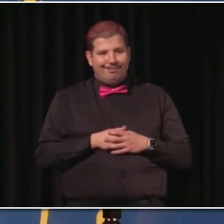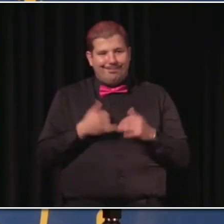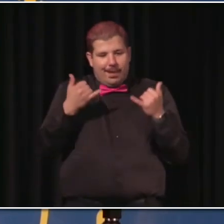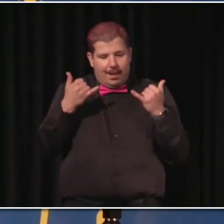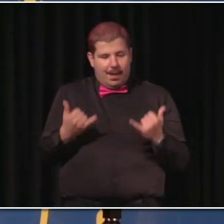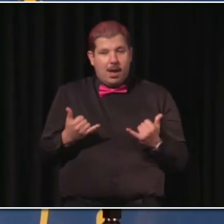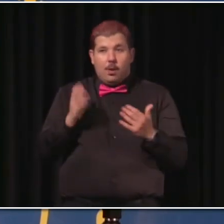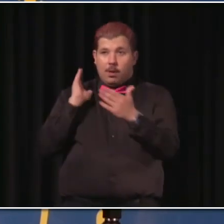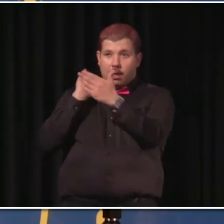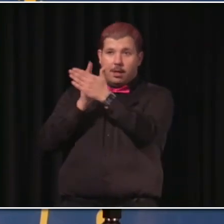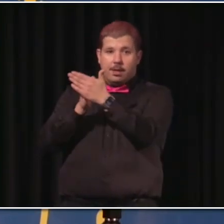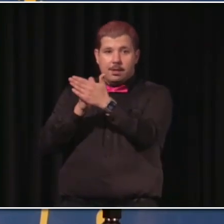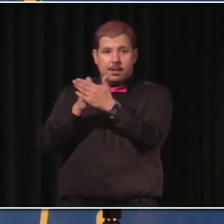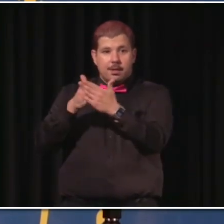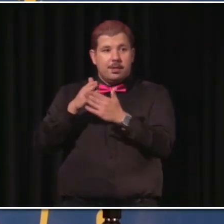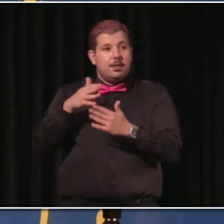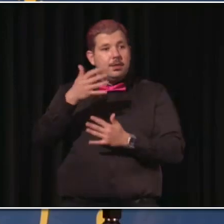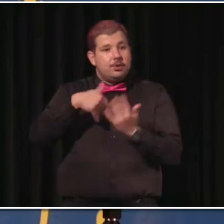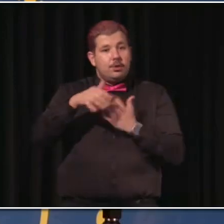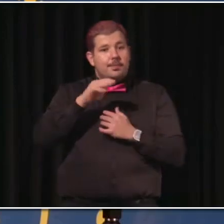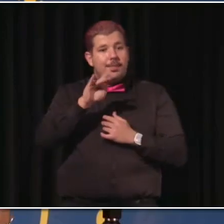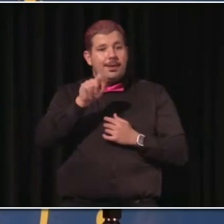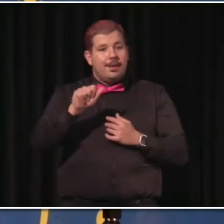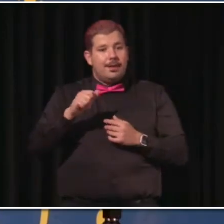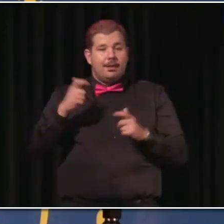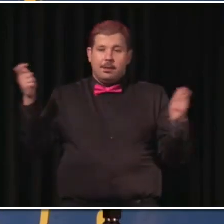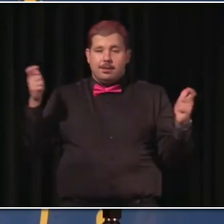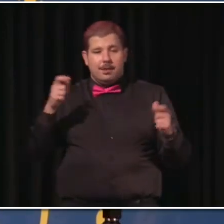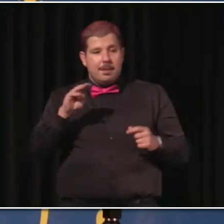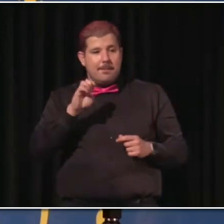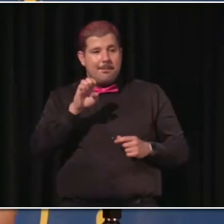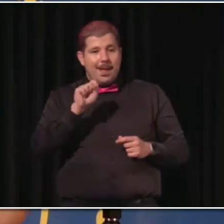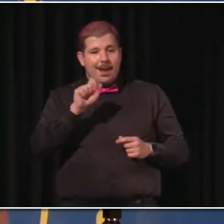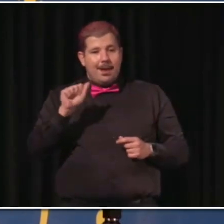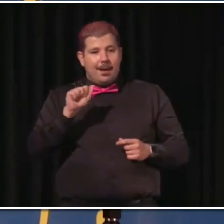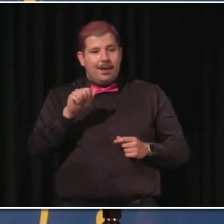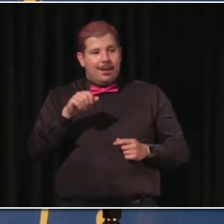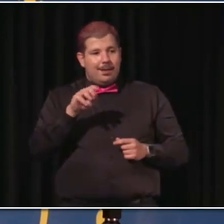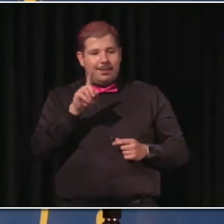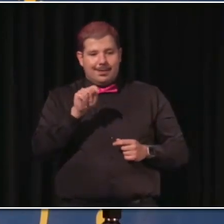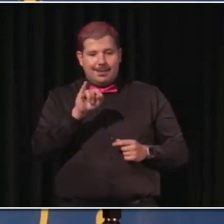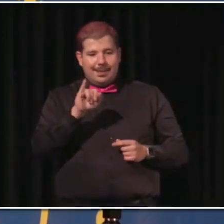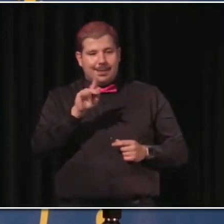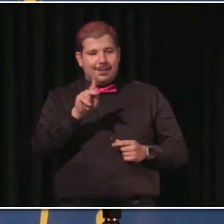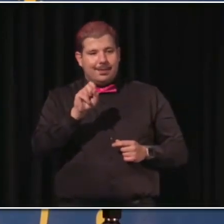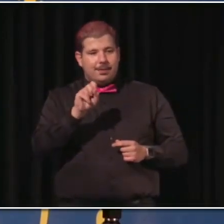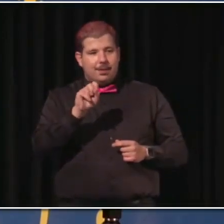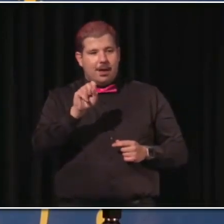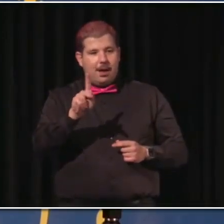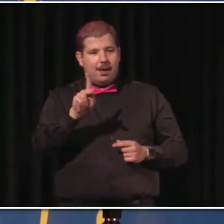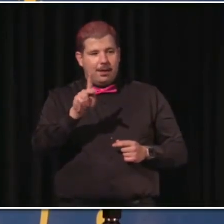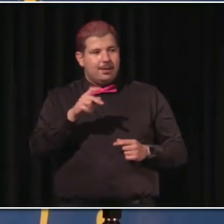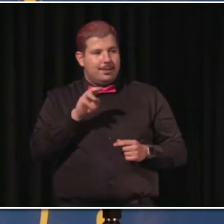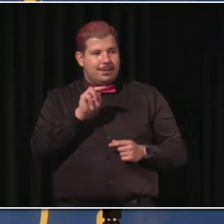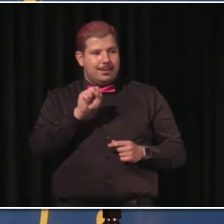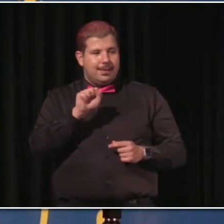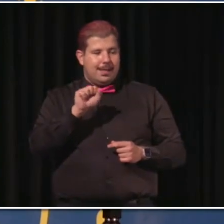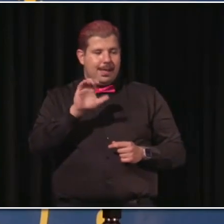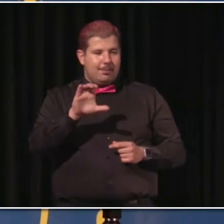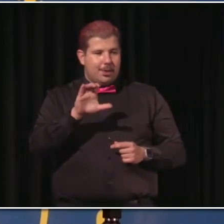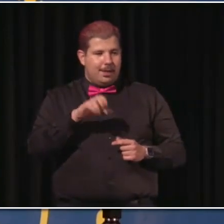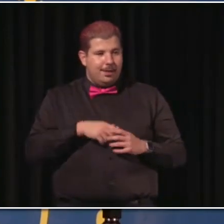Now we're suing the social media giants, Meta, TikTok, YouTube, and Snapchat, for deliberately addicting our